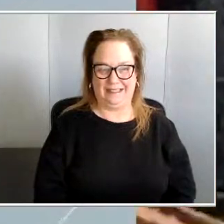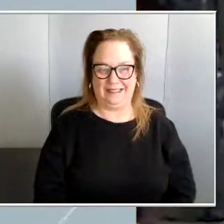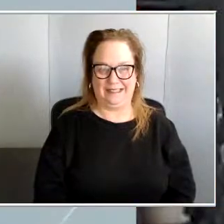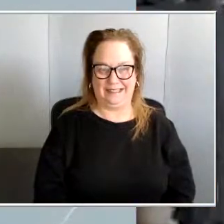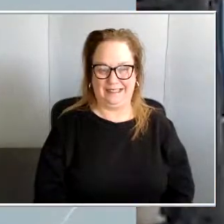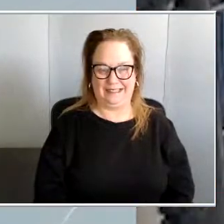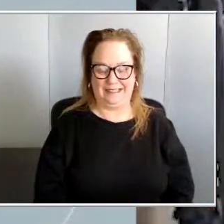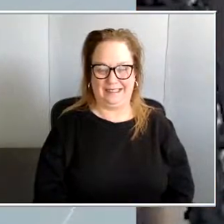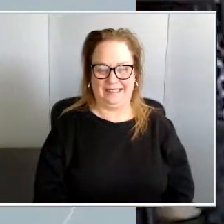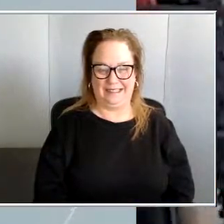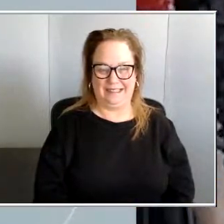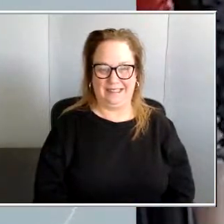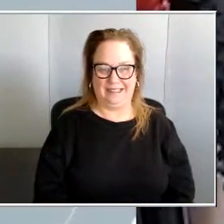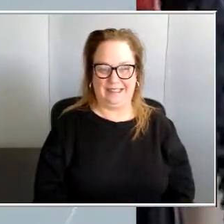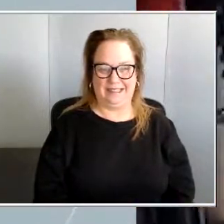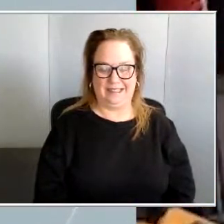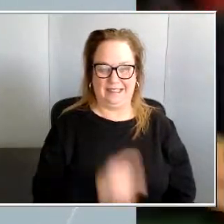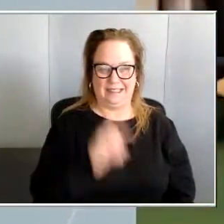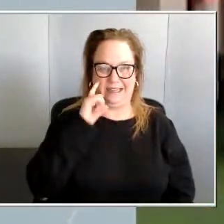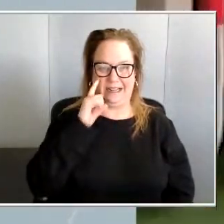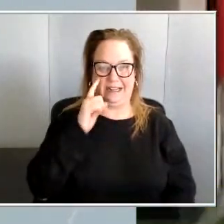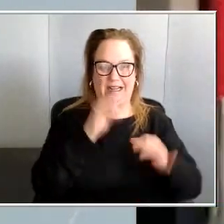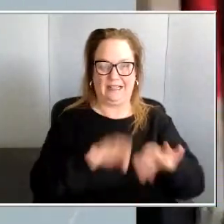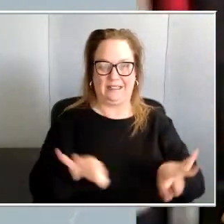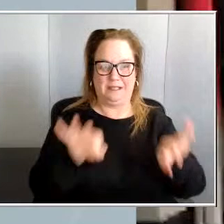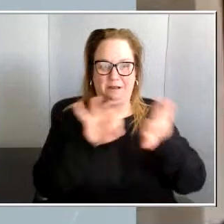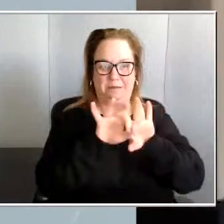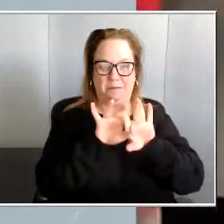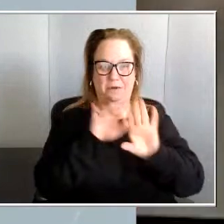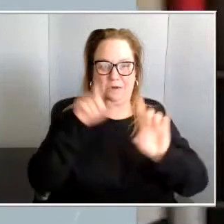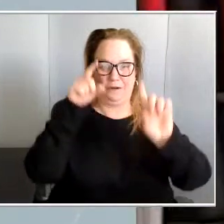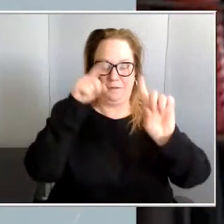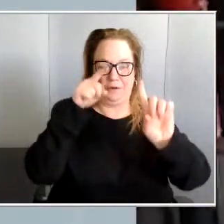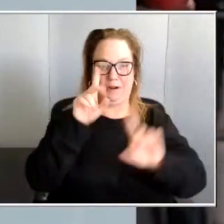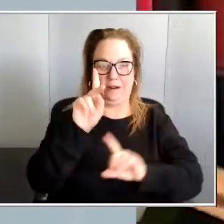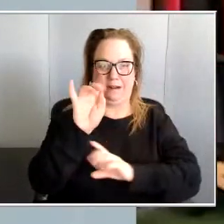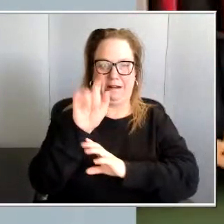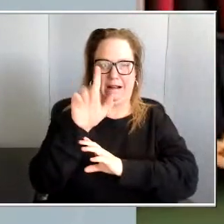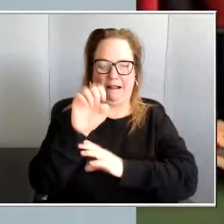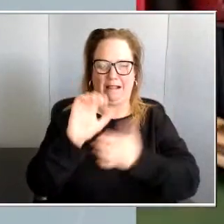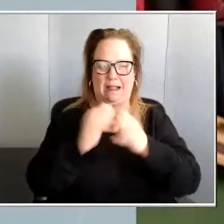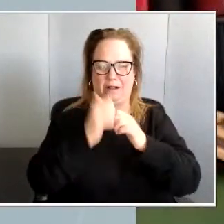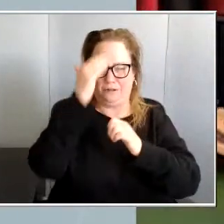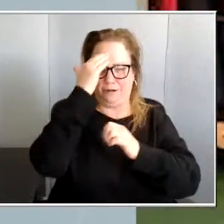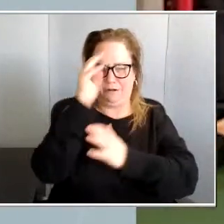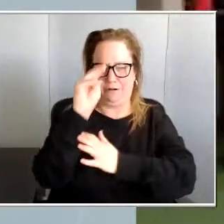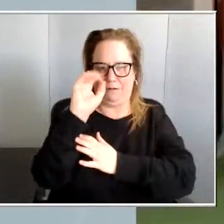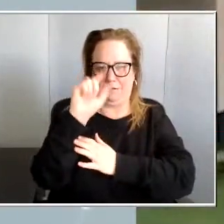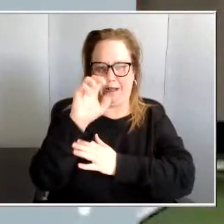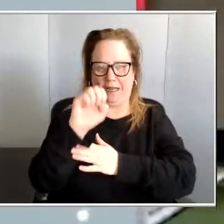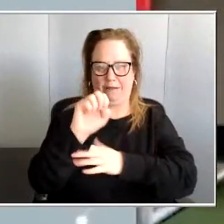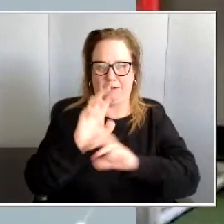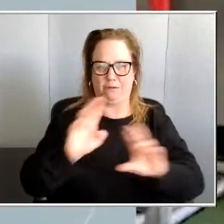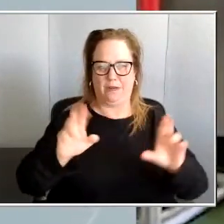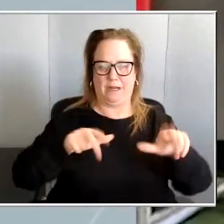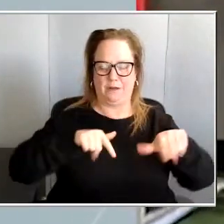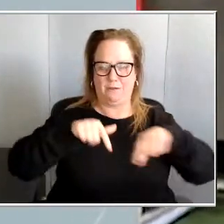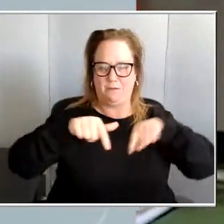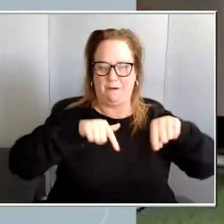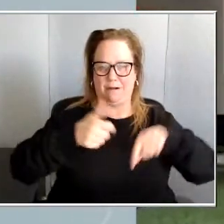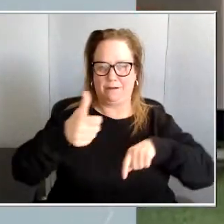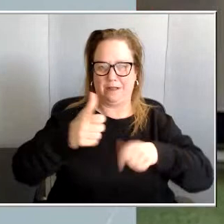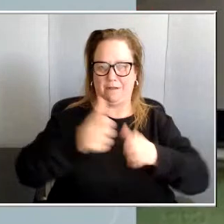And so I think this is an important point. Kyle, how did you know Maggie was ready to walk on her own? Yeah,